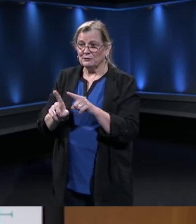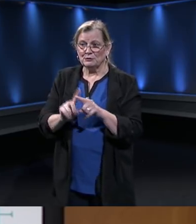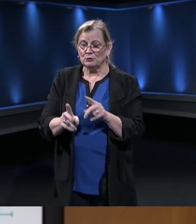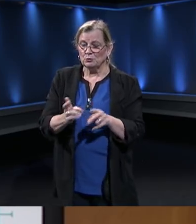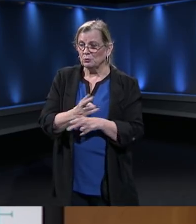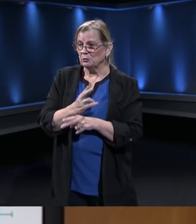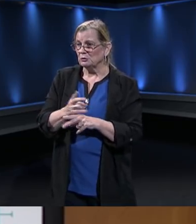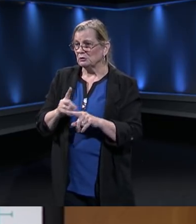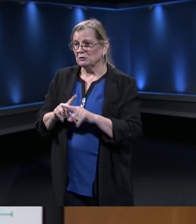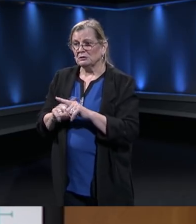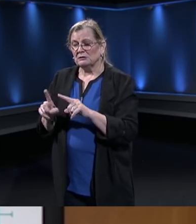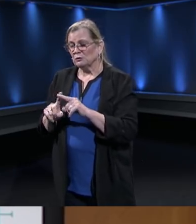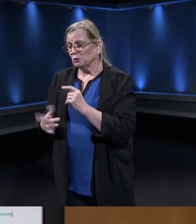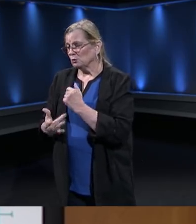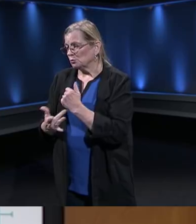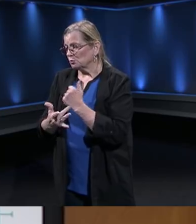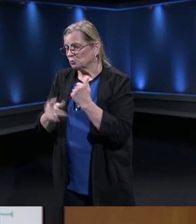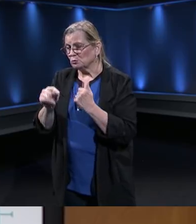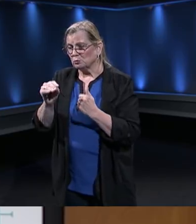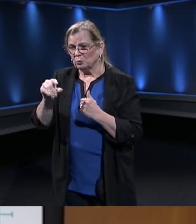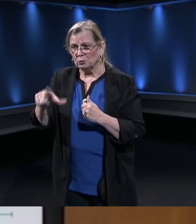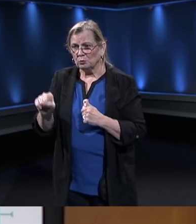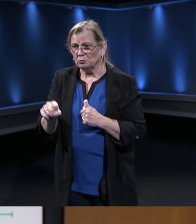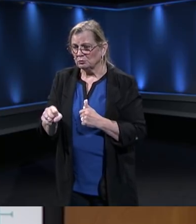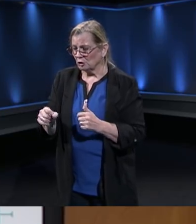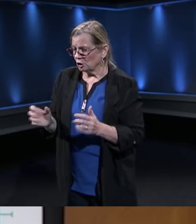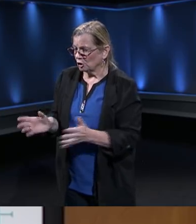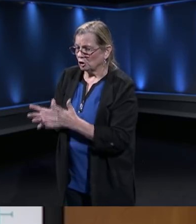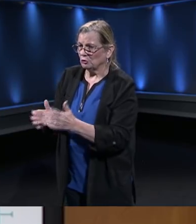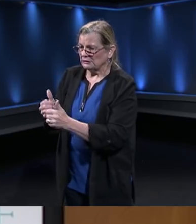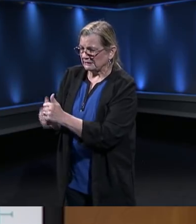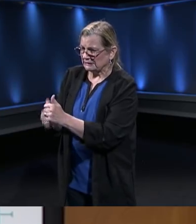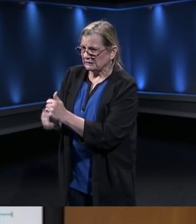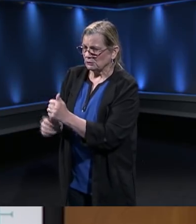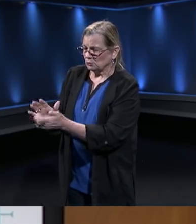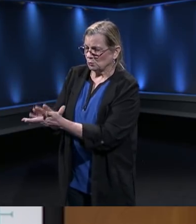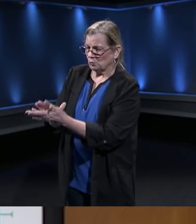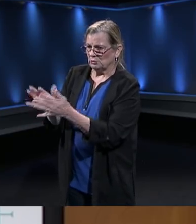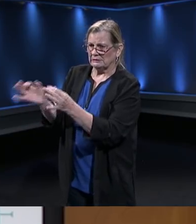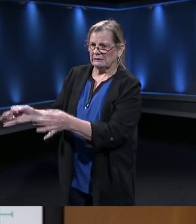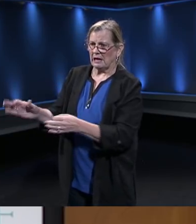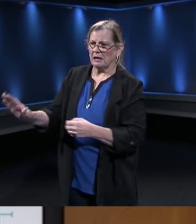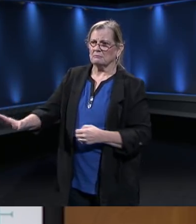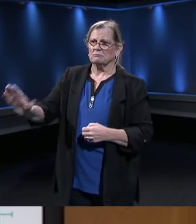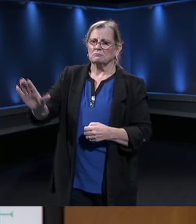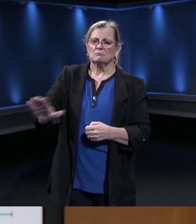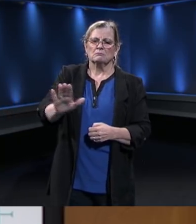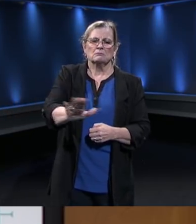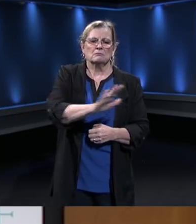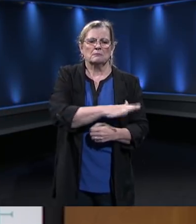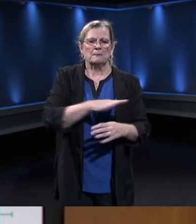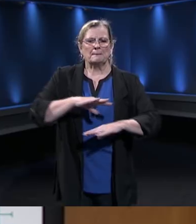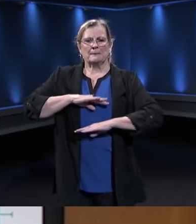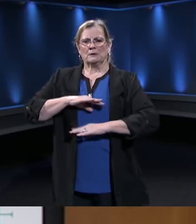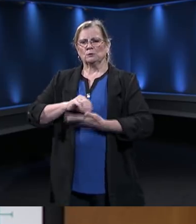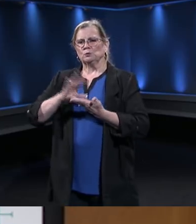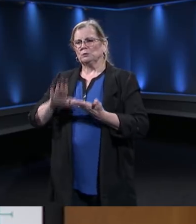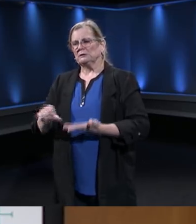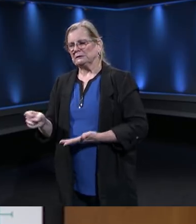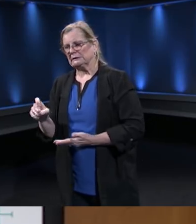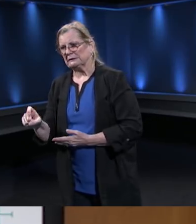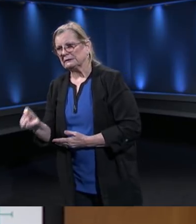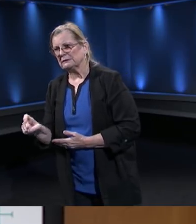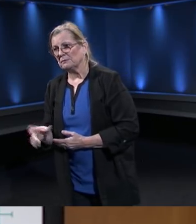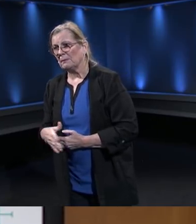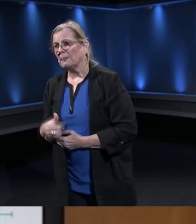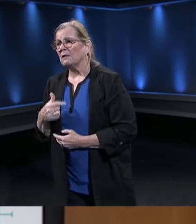tools, and we really encourage each building to use what is best for their school community. That being said, we've also developed a